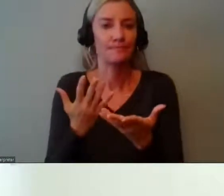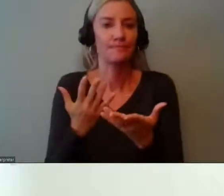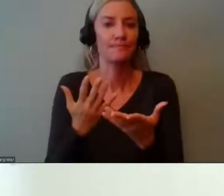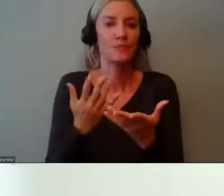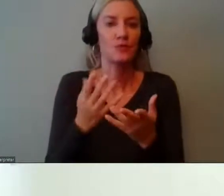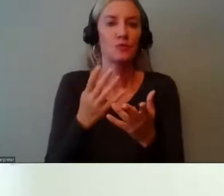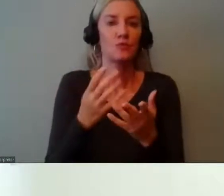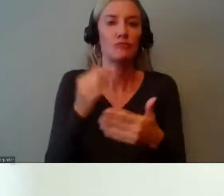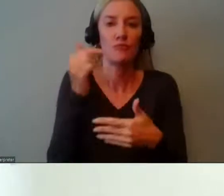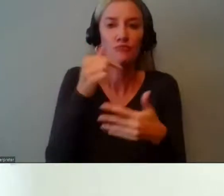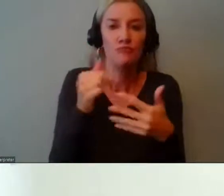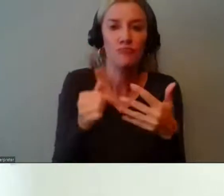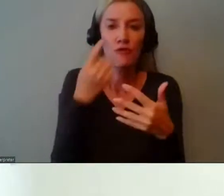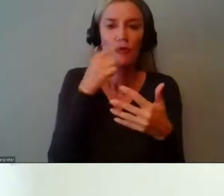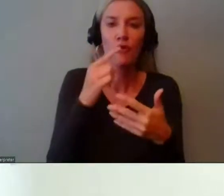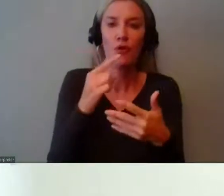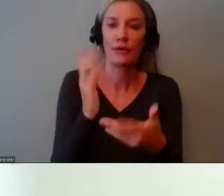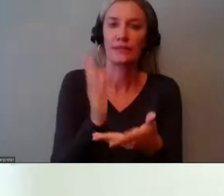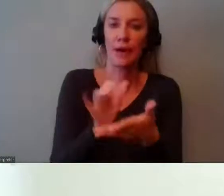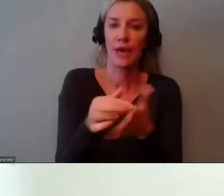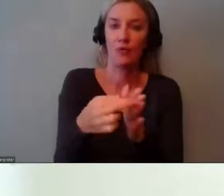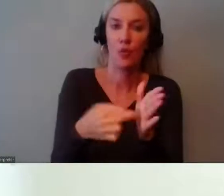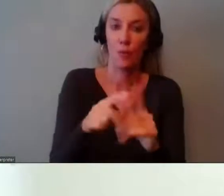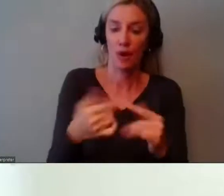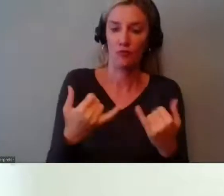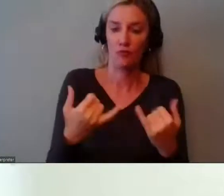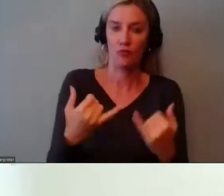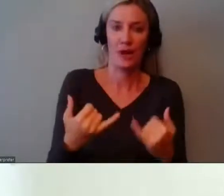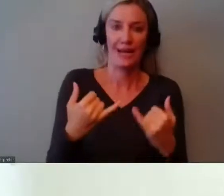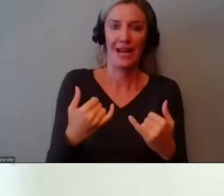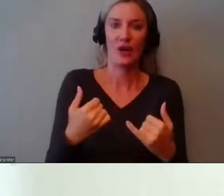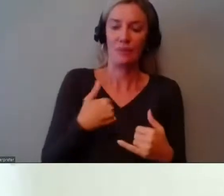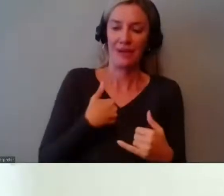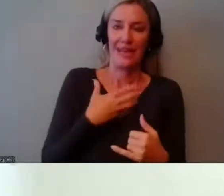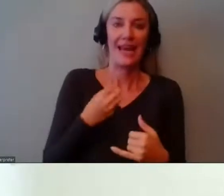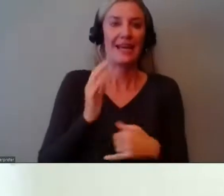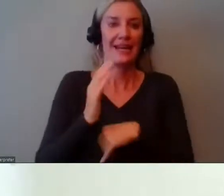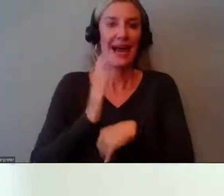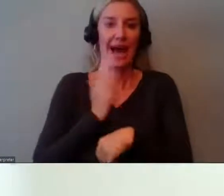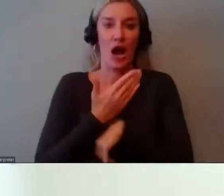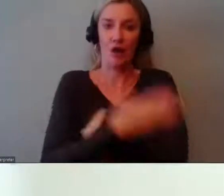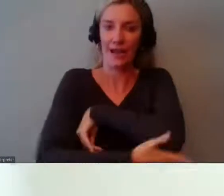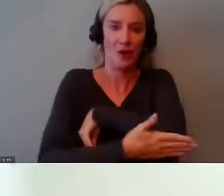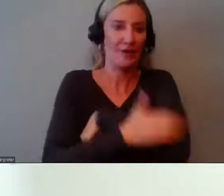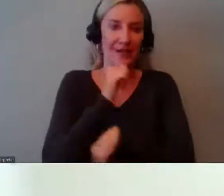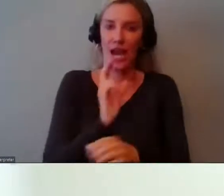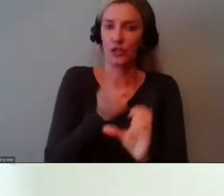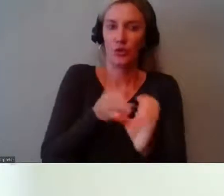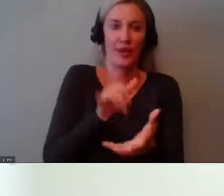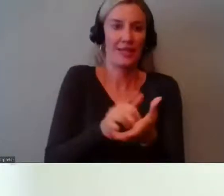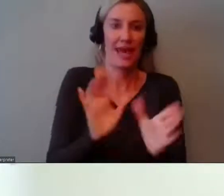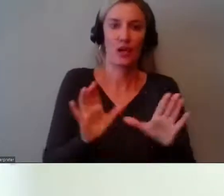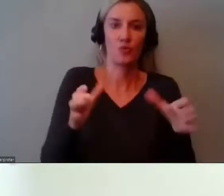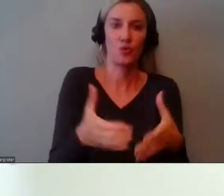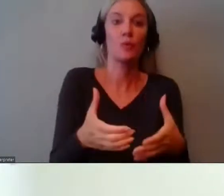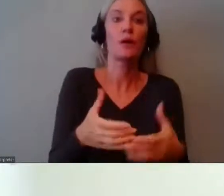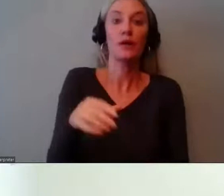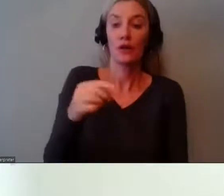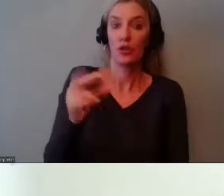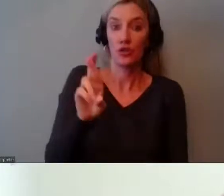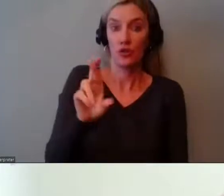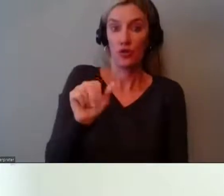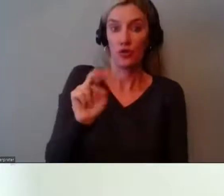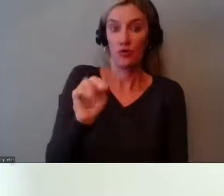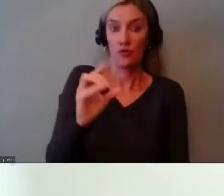parameters. But at this point, I in Mendocino County has not joined that group. In the Rancho Health Officer Group,